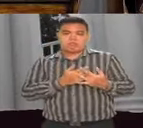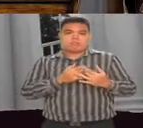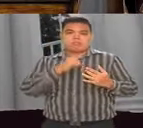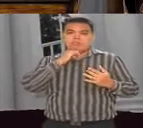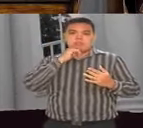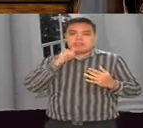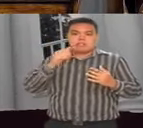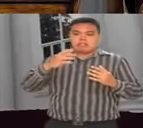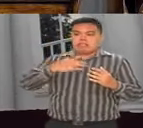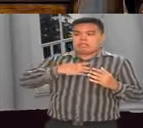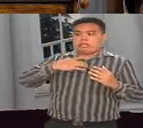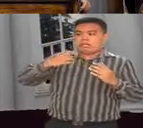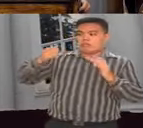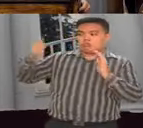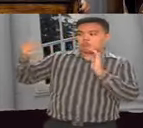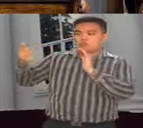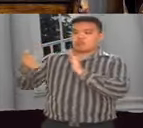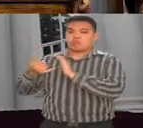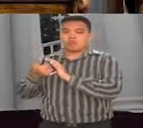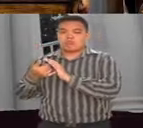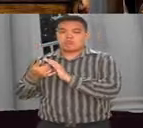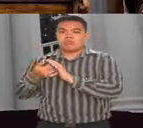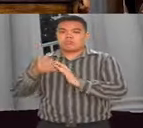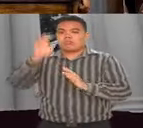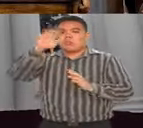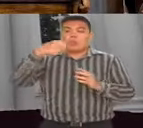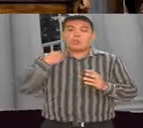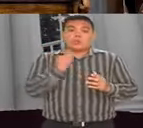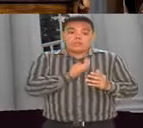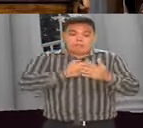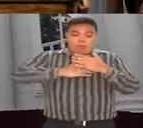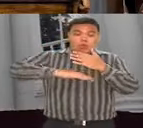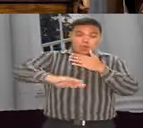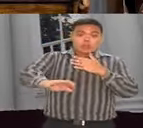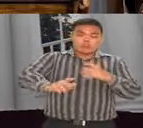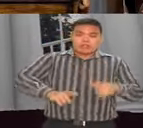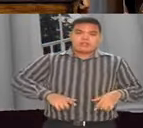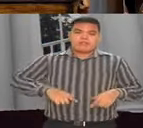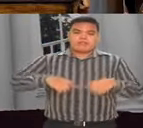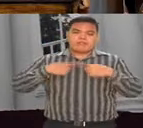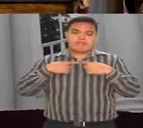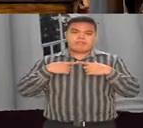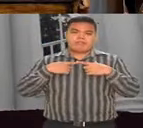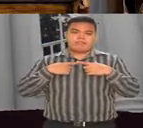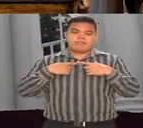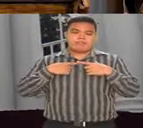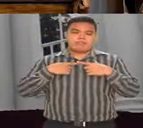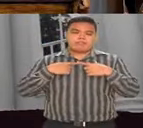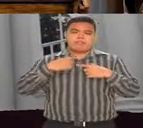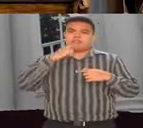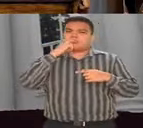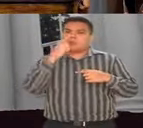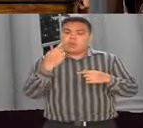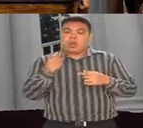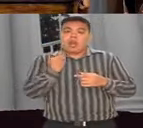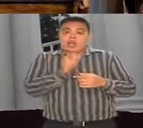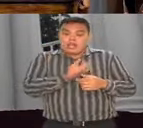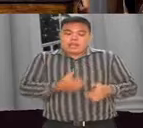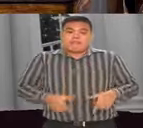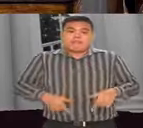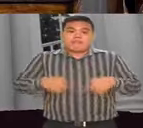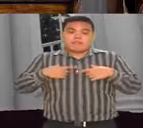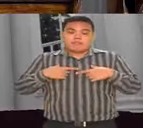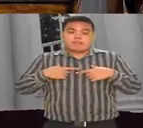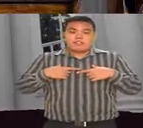to be involved in. Now, when we are born to live. So our